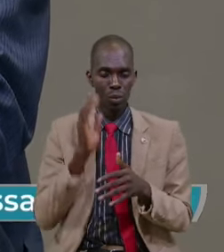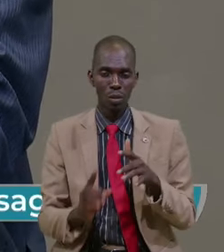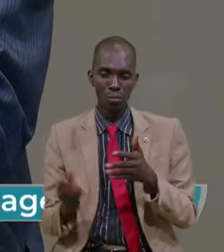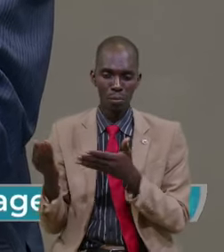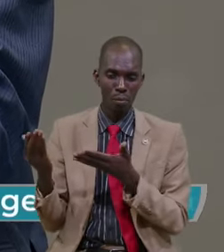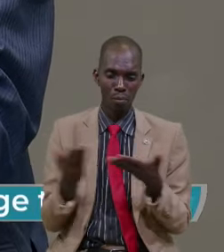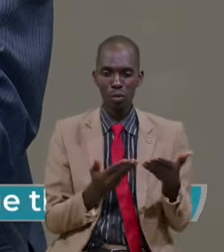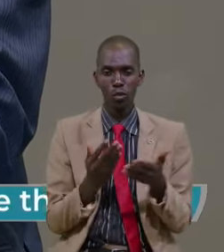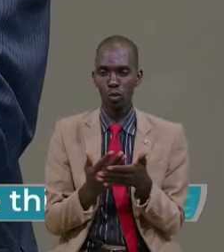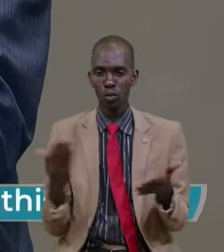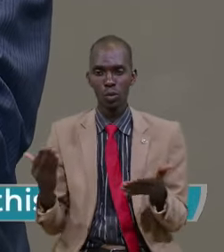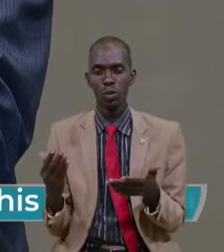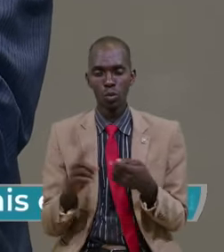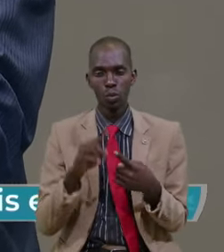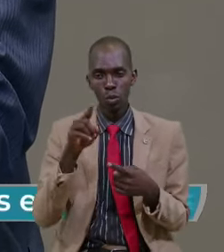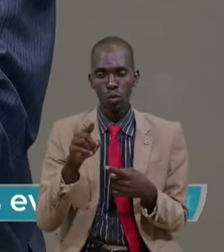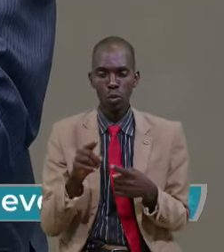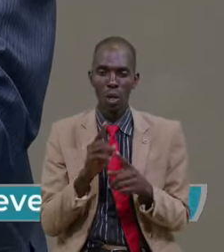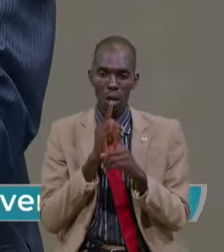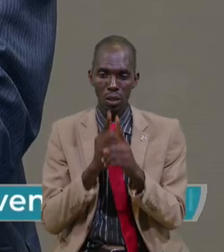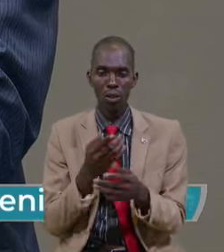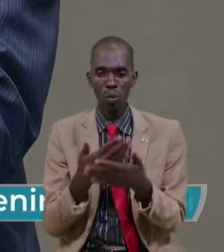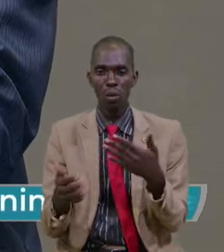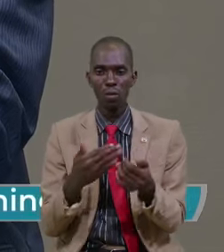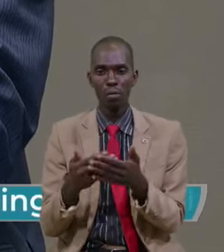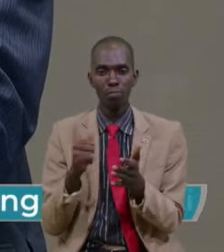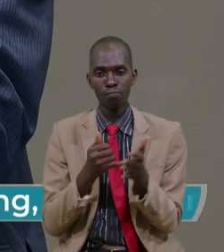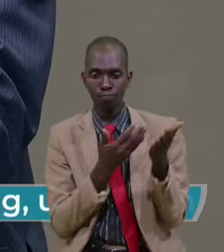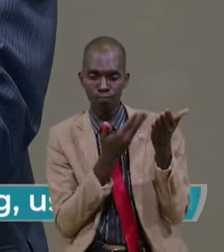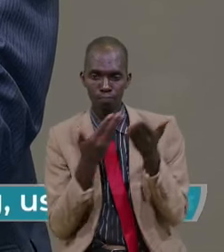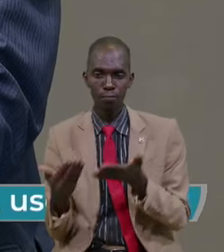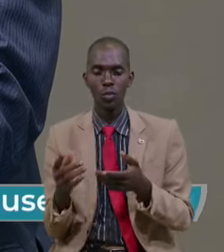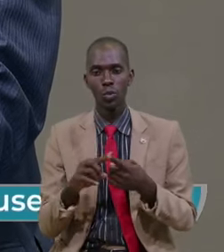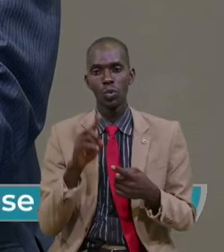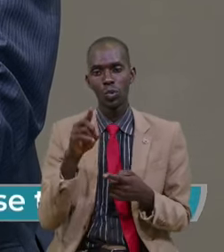you further in your new walk with Christ.